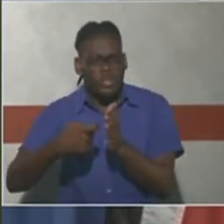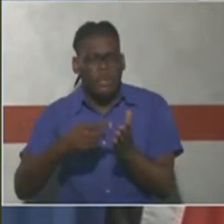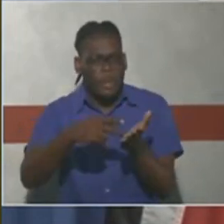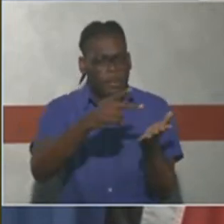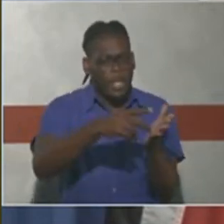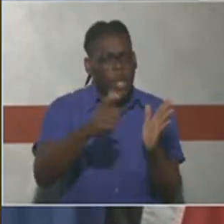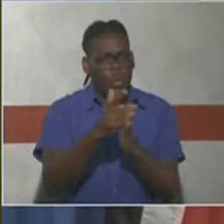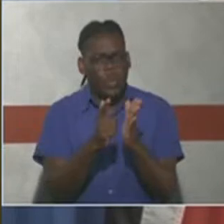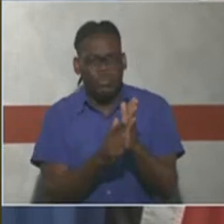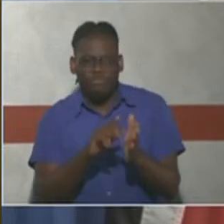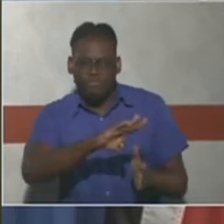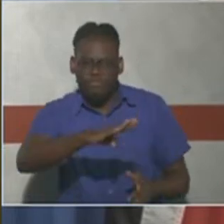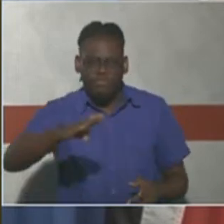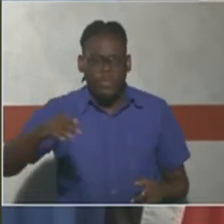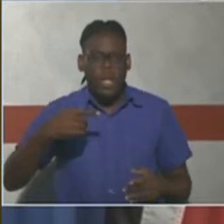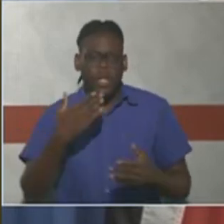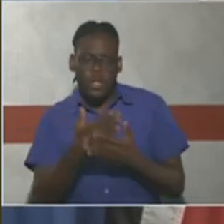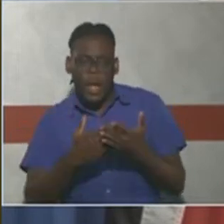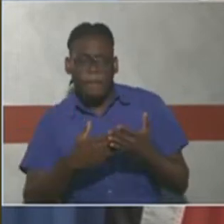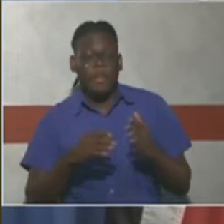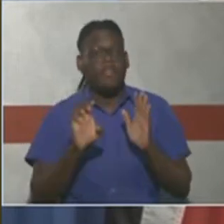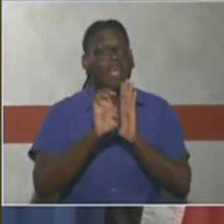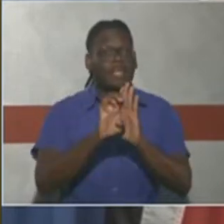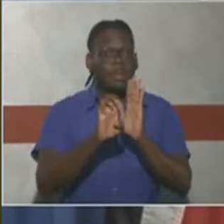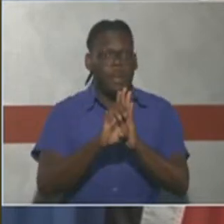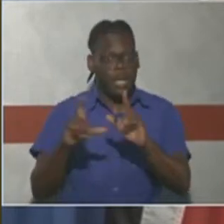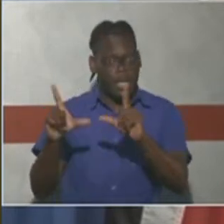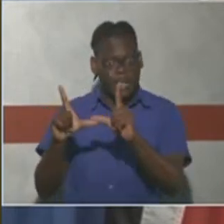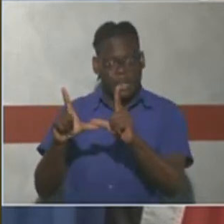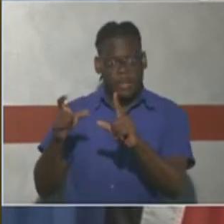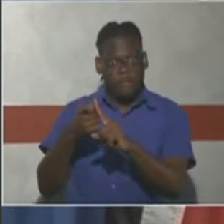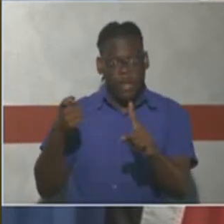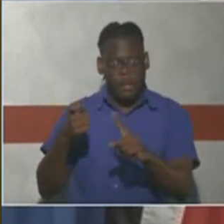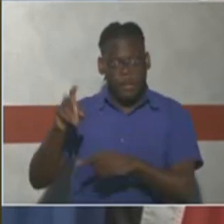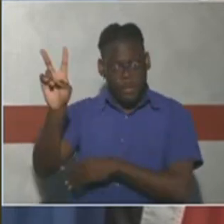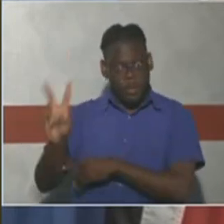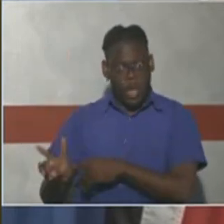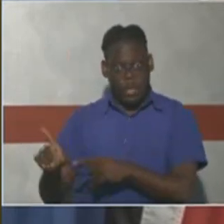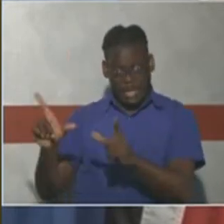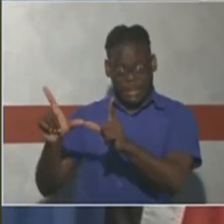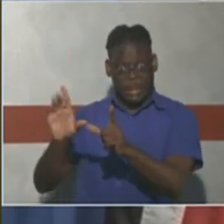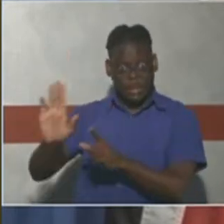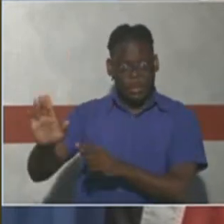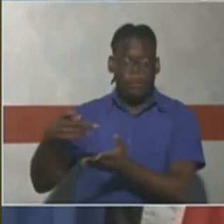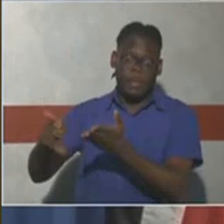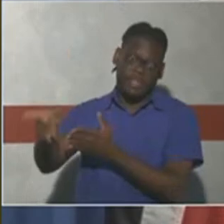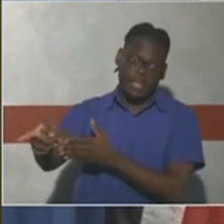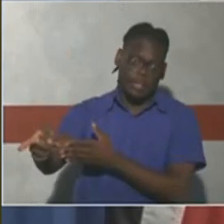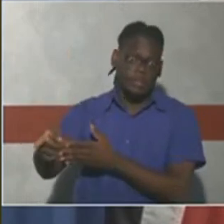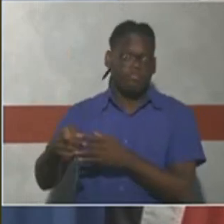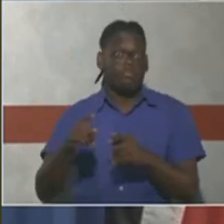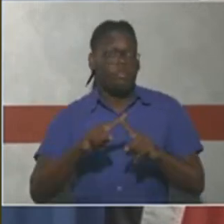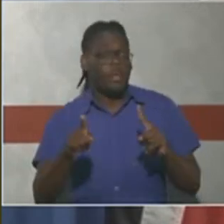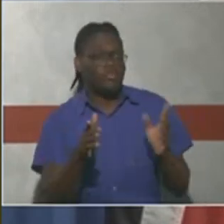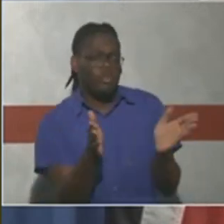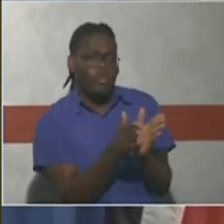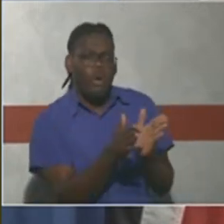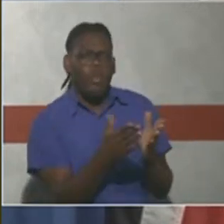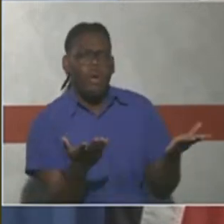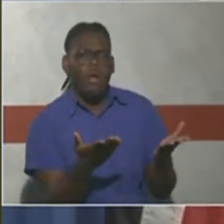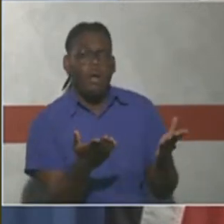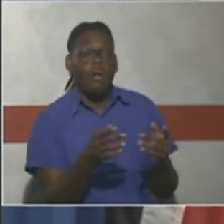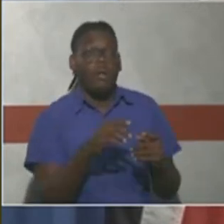has a cost, then we pay that. But that's a very small cost as compared to the size of the product that's going to come out of